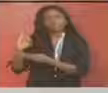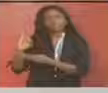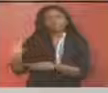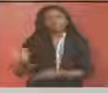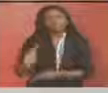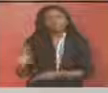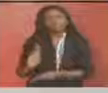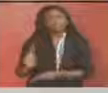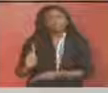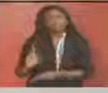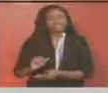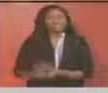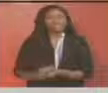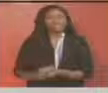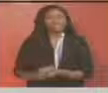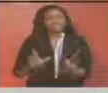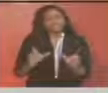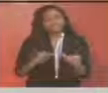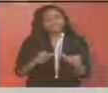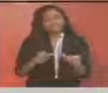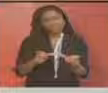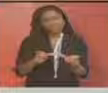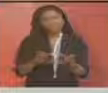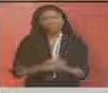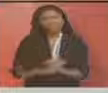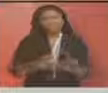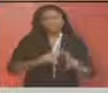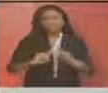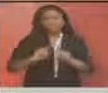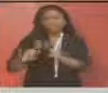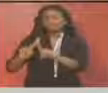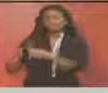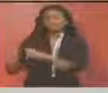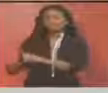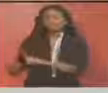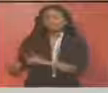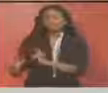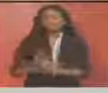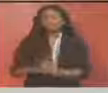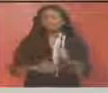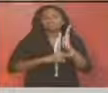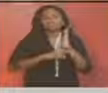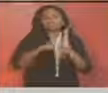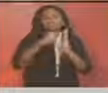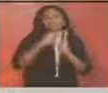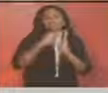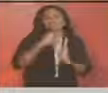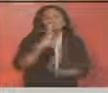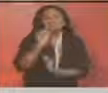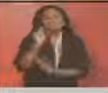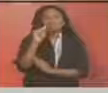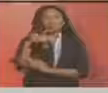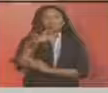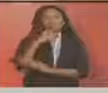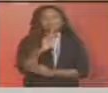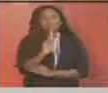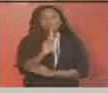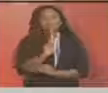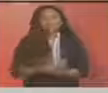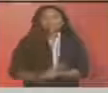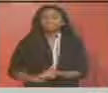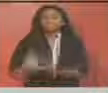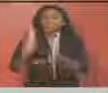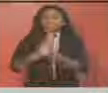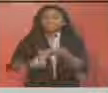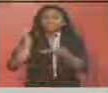to quarantine, they are spread amongst a number of facilities. The Cape Buck Hotel having 100, Canada Hall